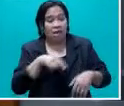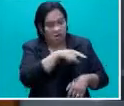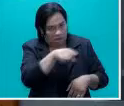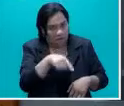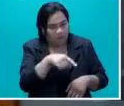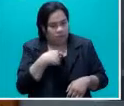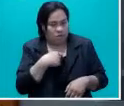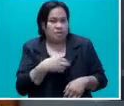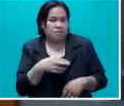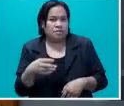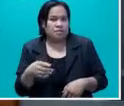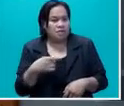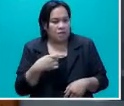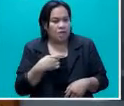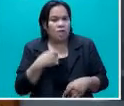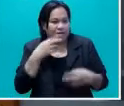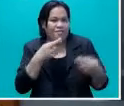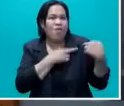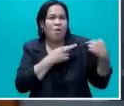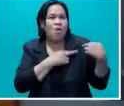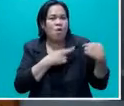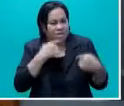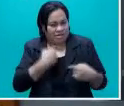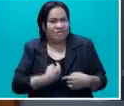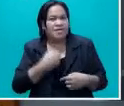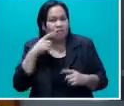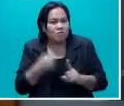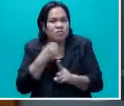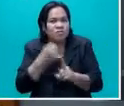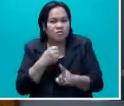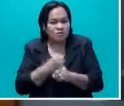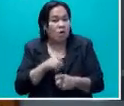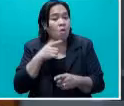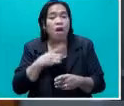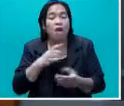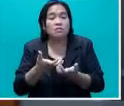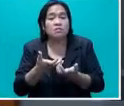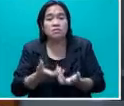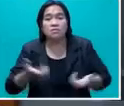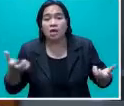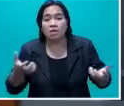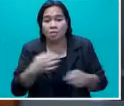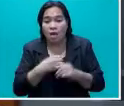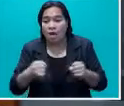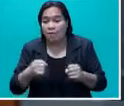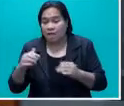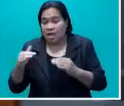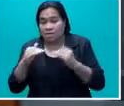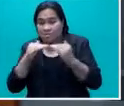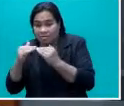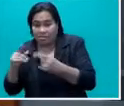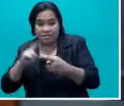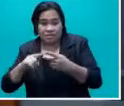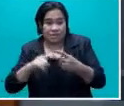our parliamentary oversight role? Or is the separation of power between the legislature, judiciary, and